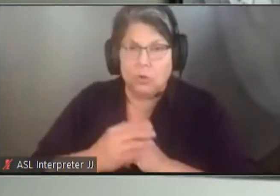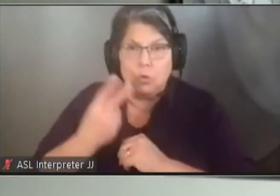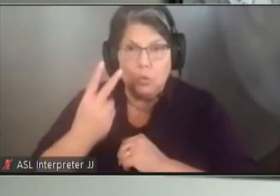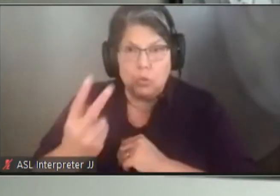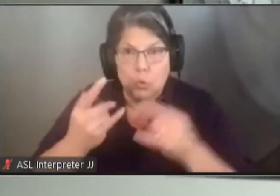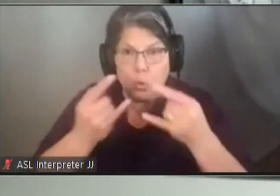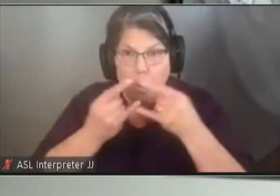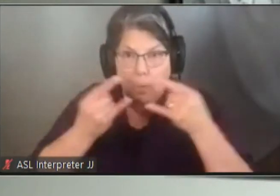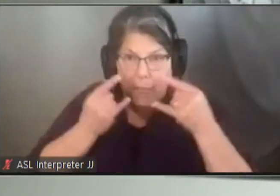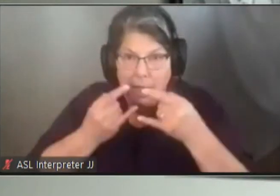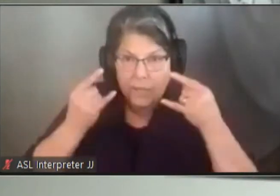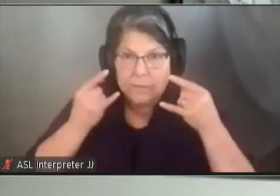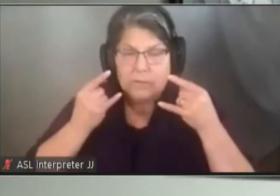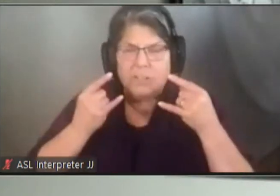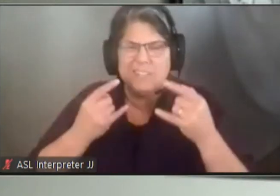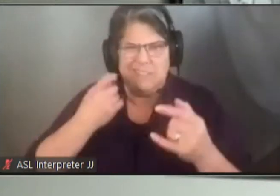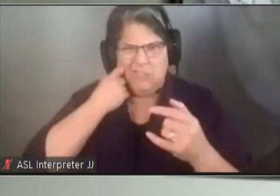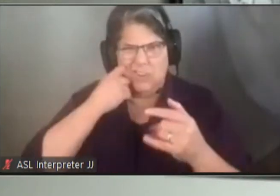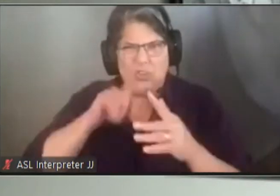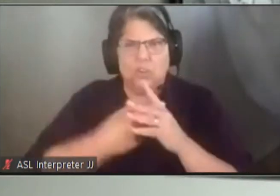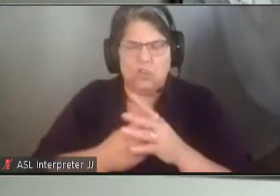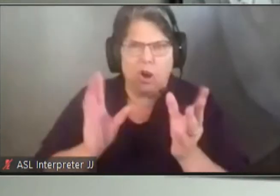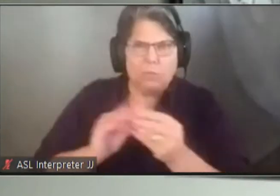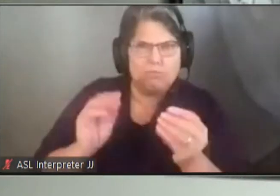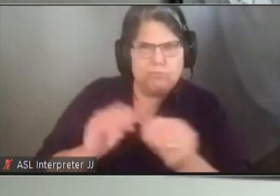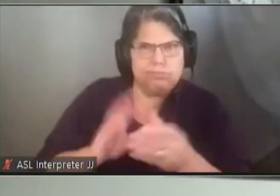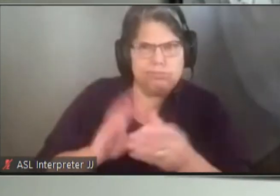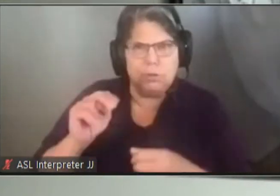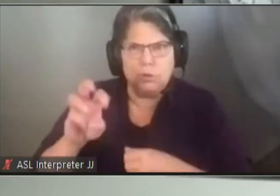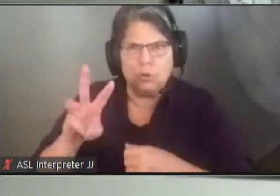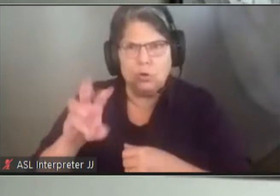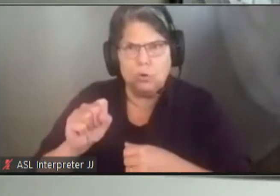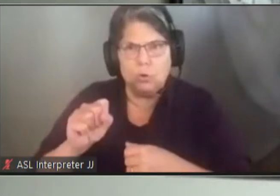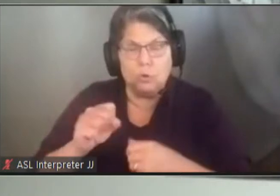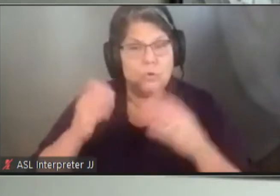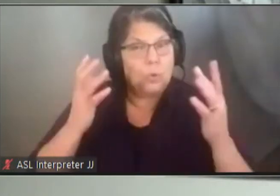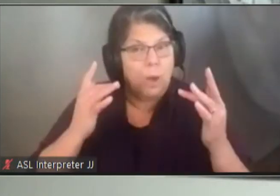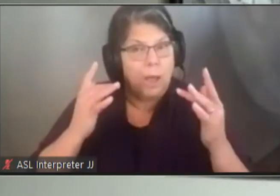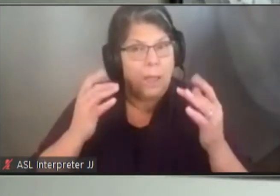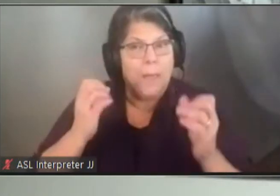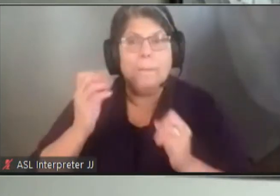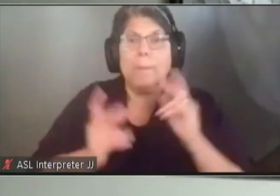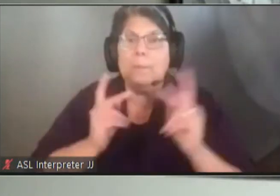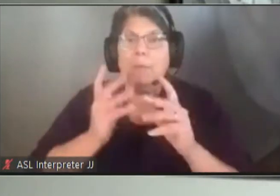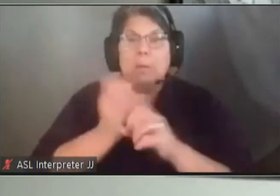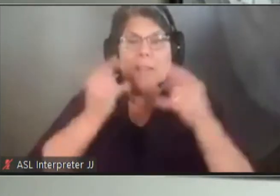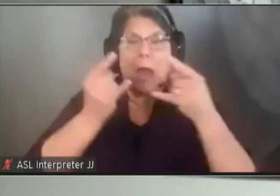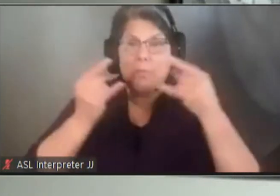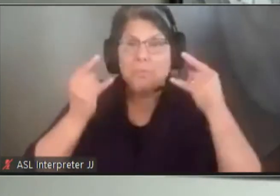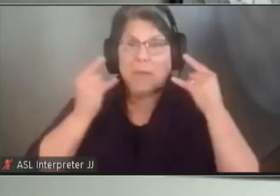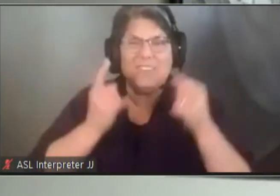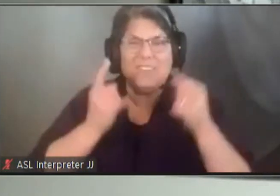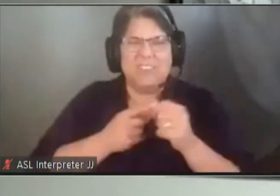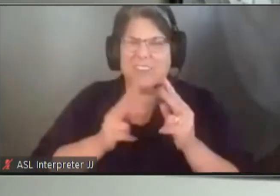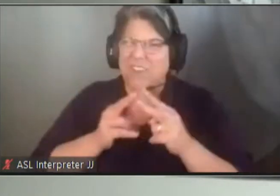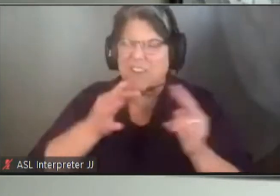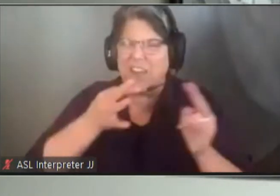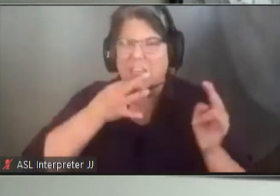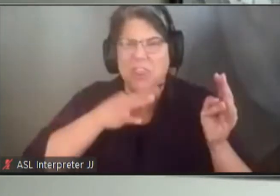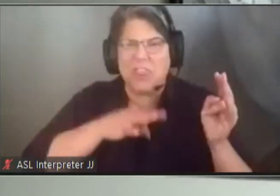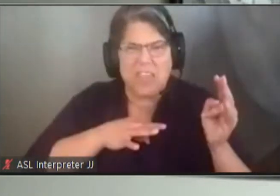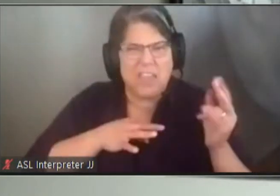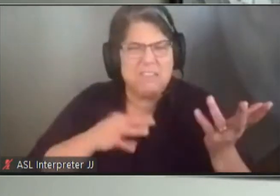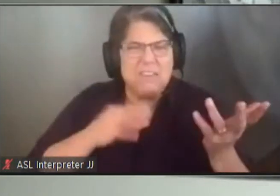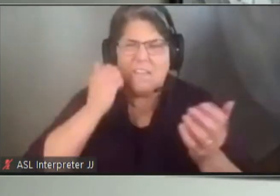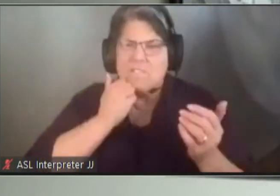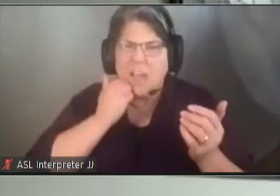has come into the news more recently because many of the masks that initially were out there were very thin pieces of fabric,